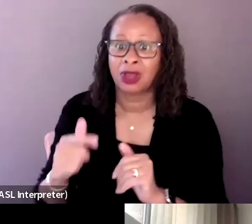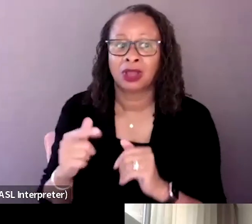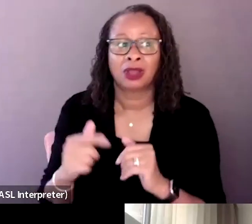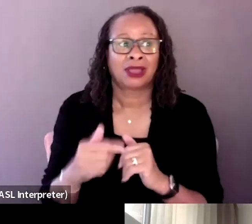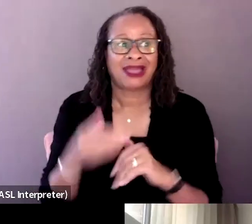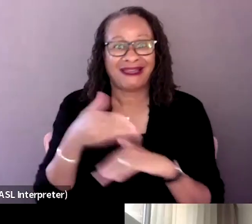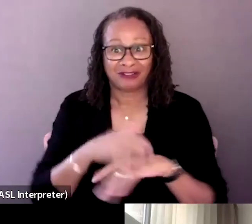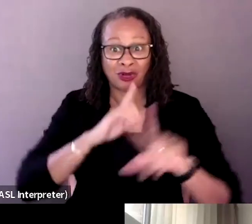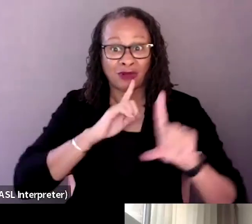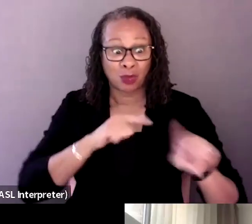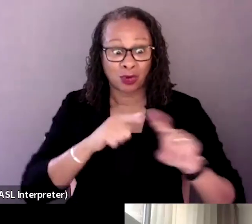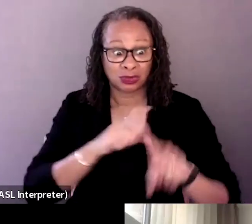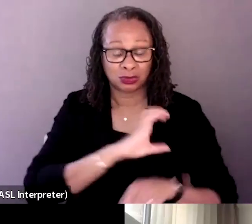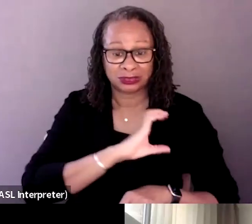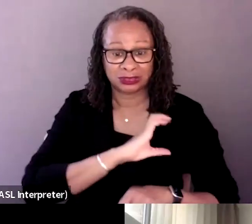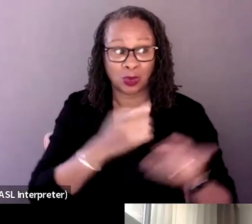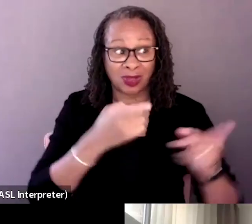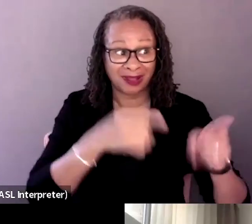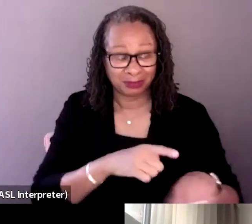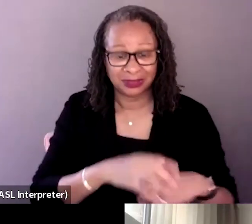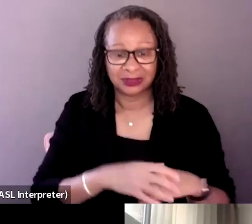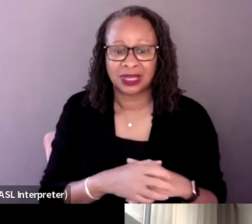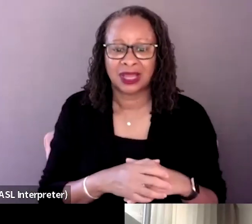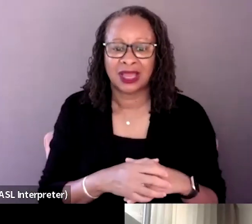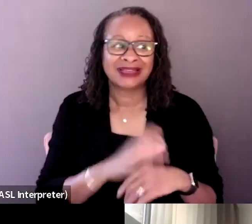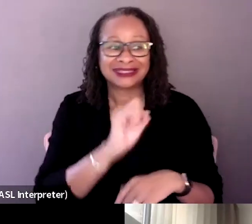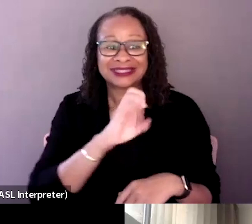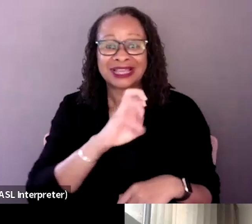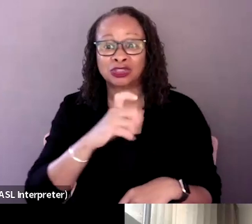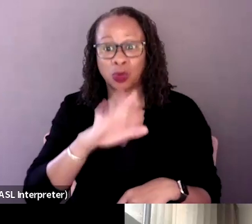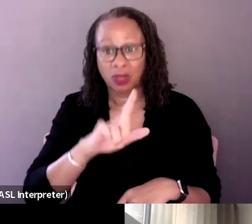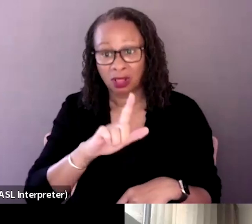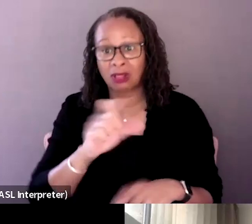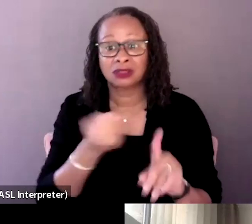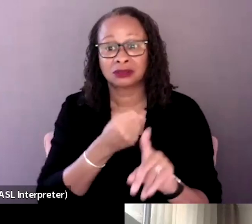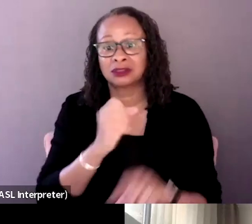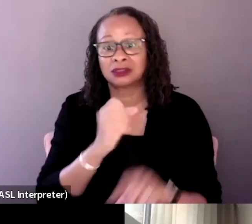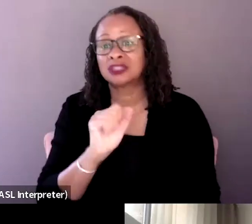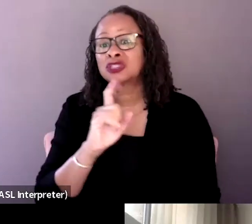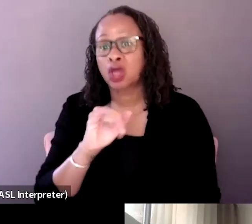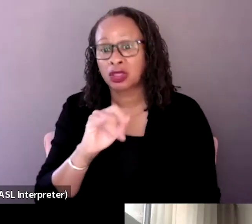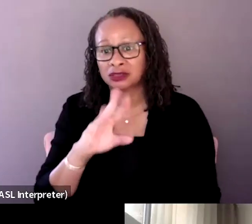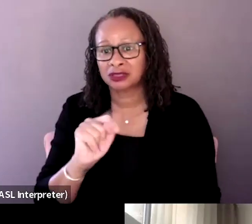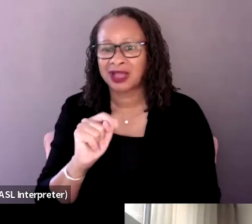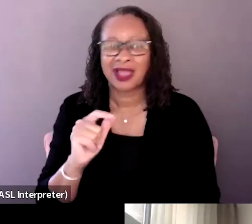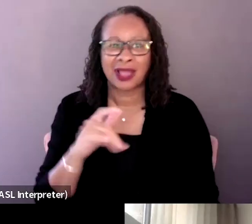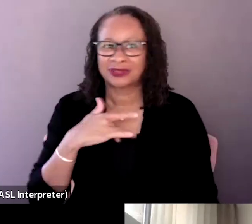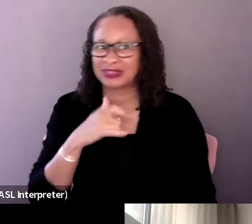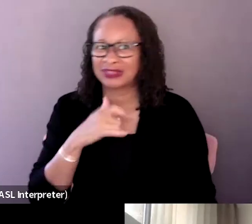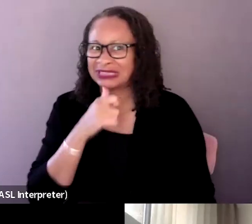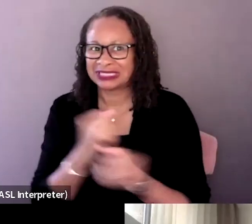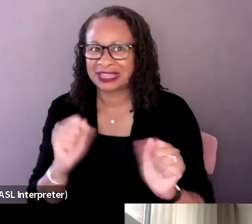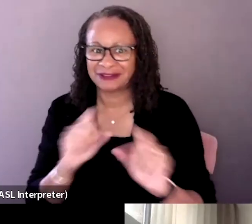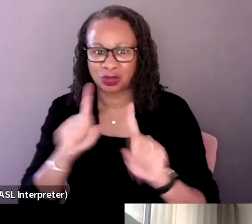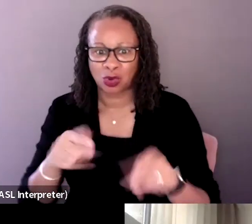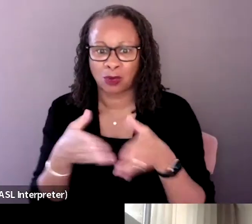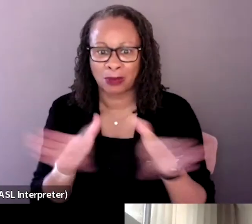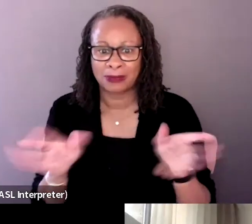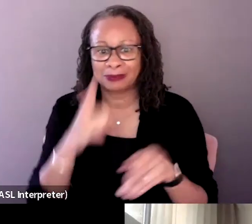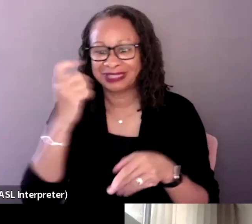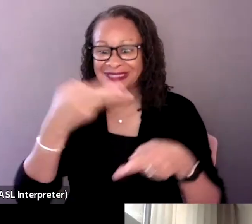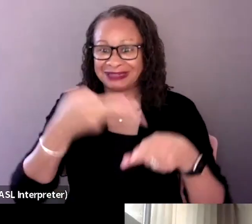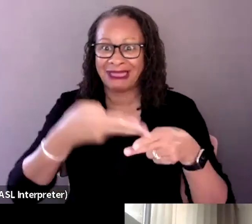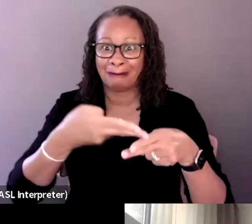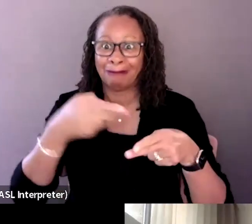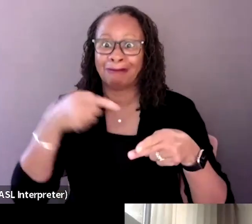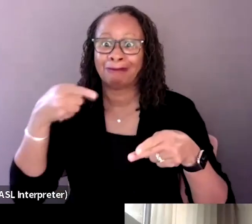feeling not sure if I would be safe to go public because I was naming